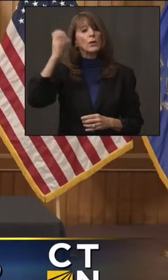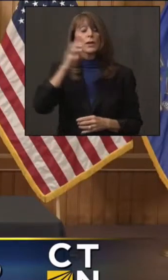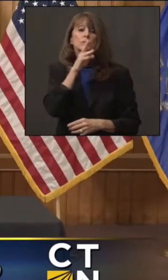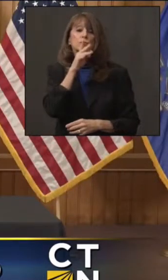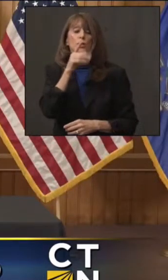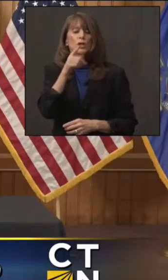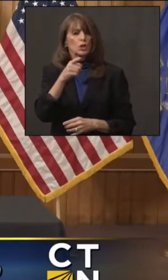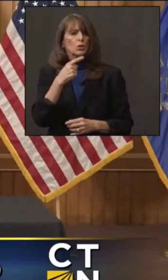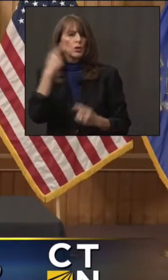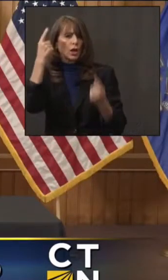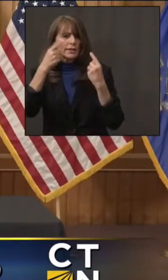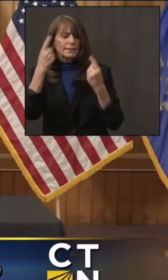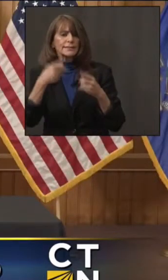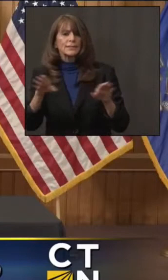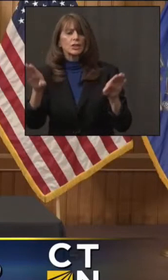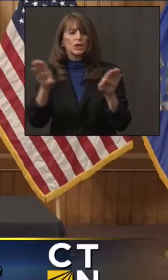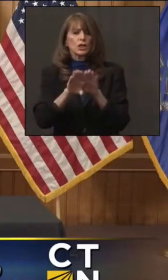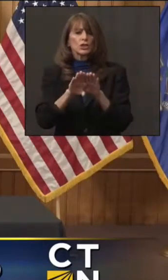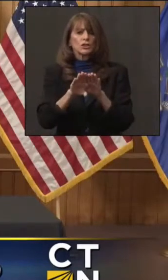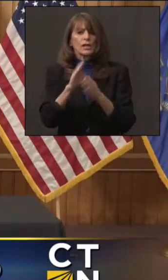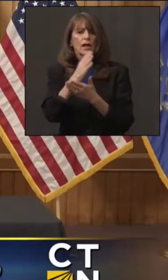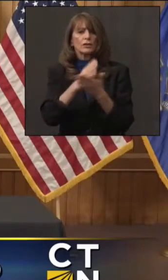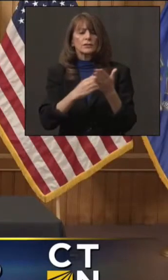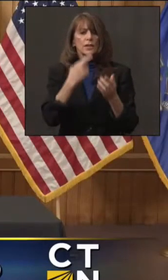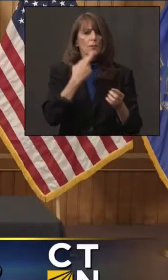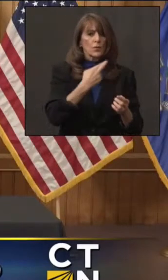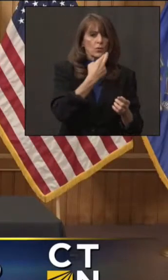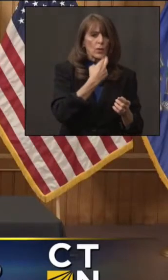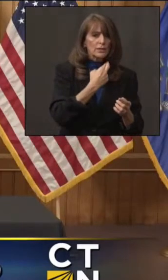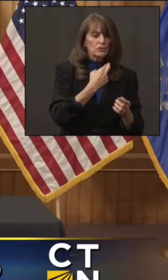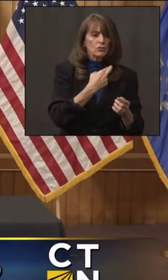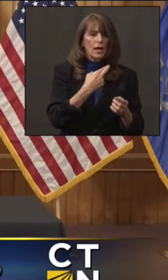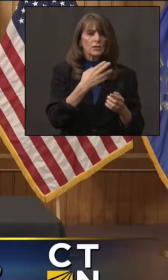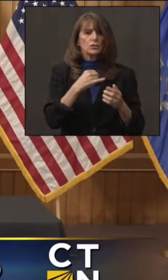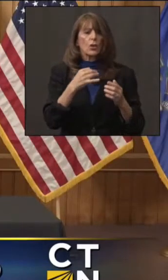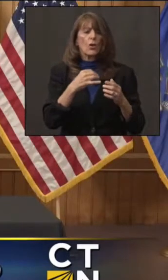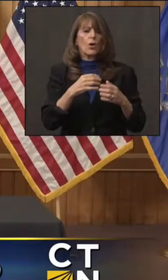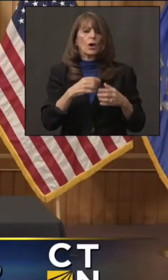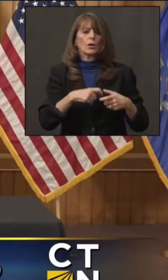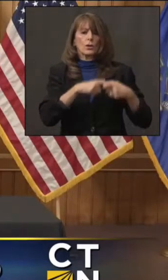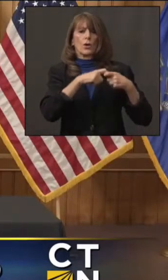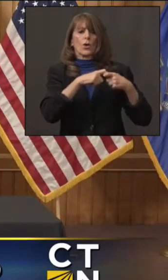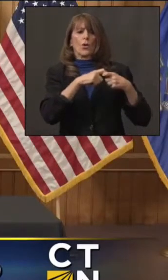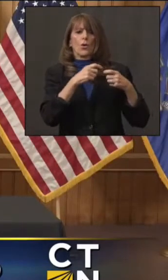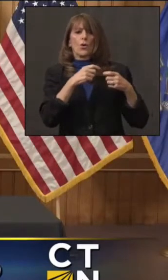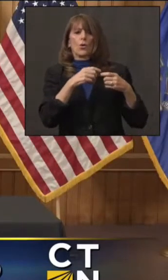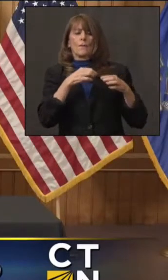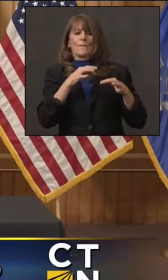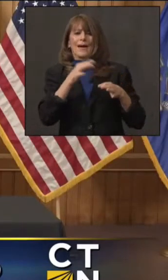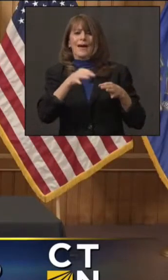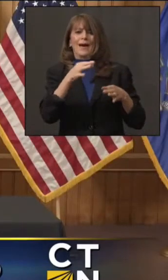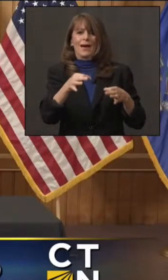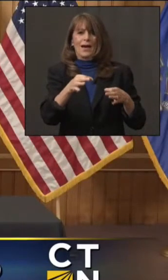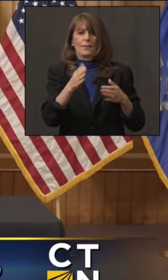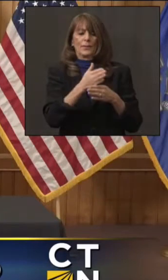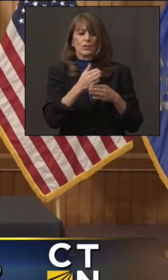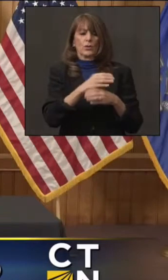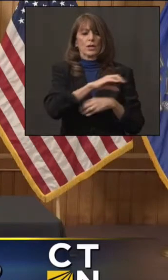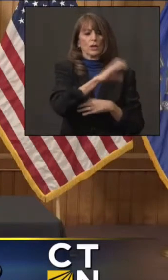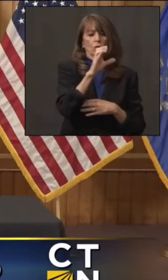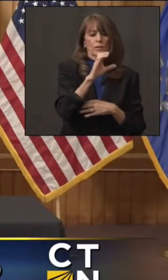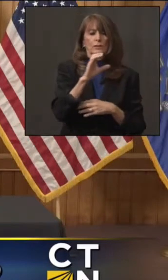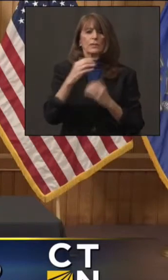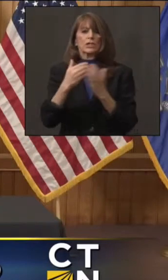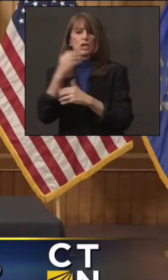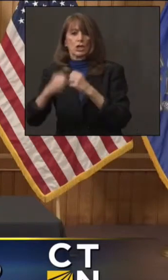would consider shutting down some restaurants or pulling back on some restaurant openings in between Christmas or New Year's and